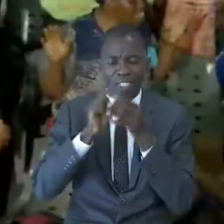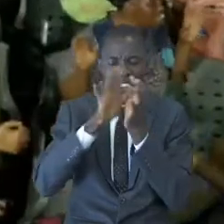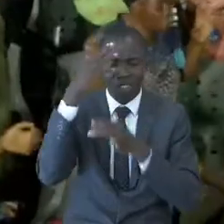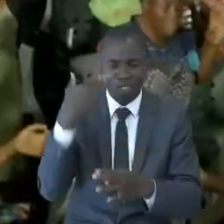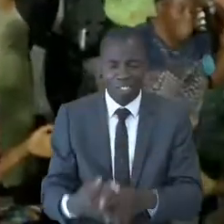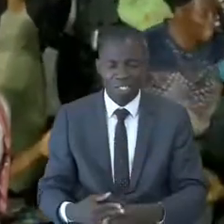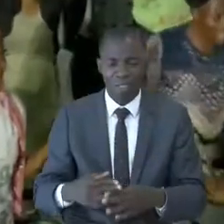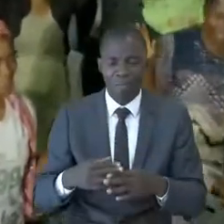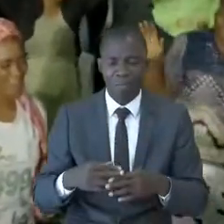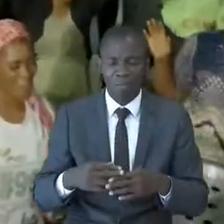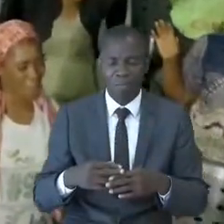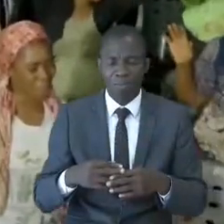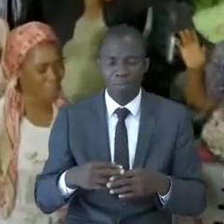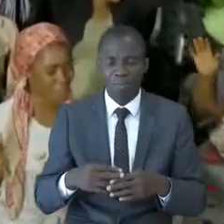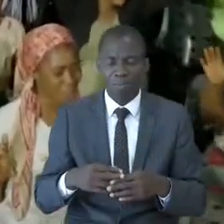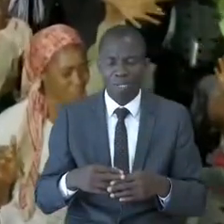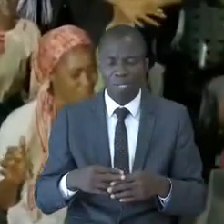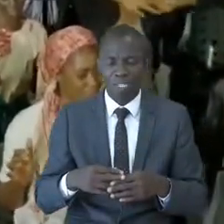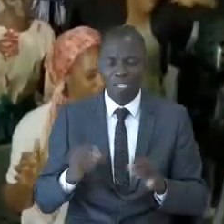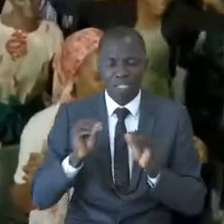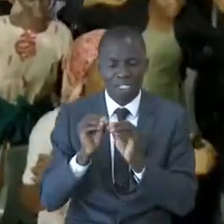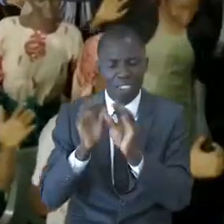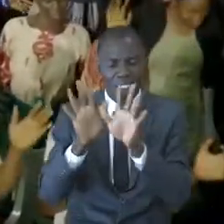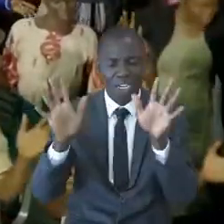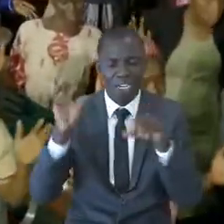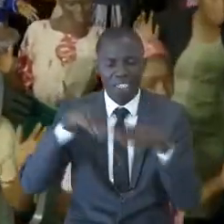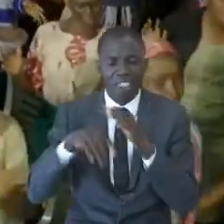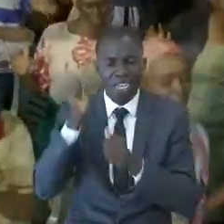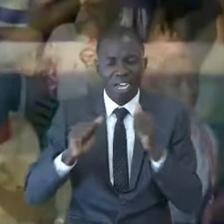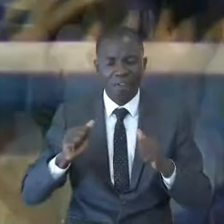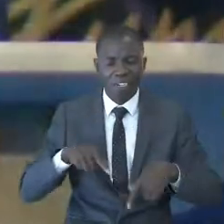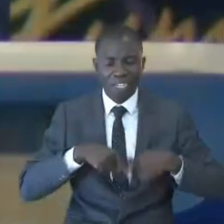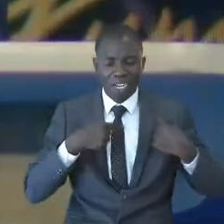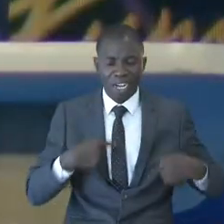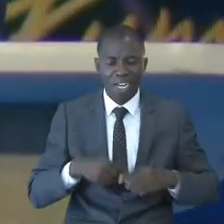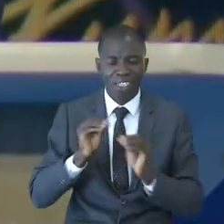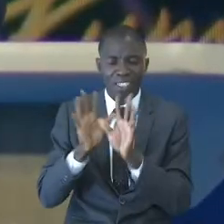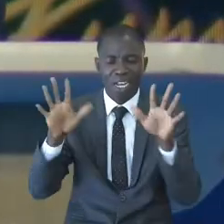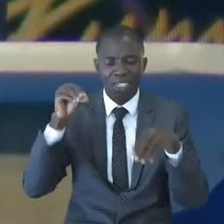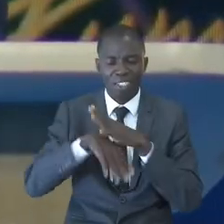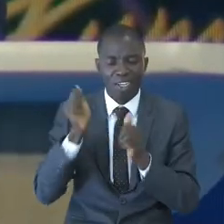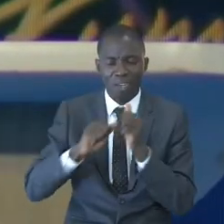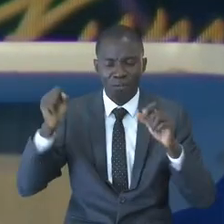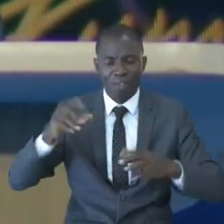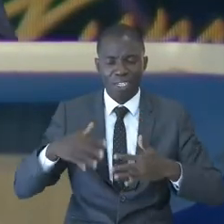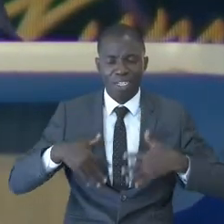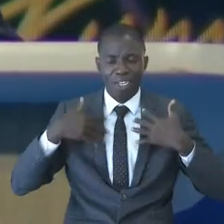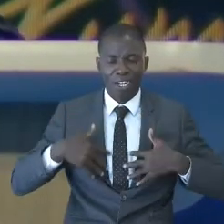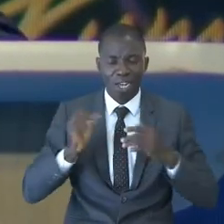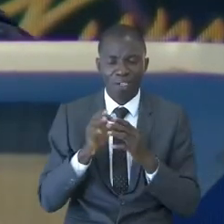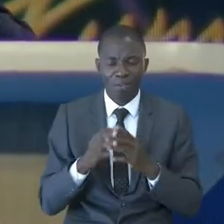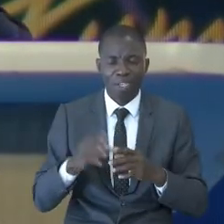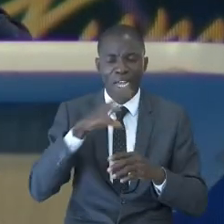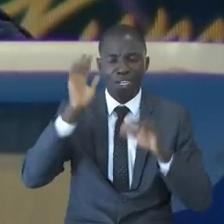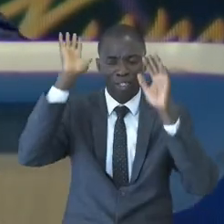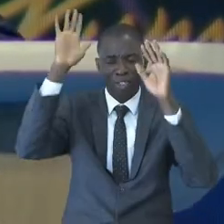Jesus' name. Shine in every heart. Shine in every life. And your